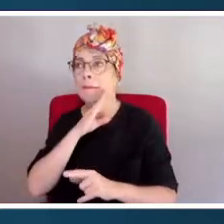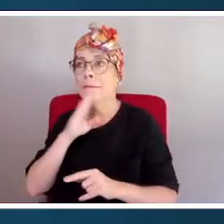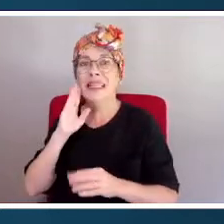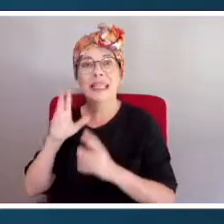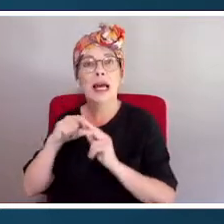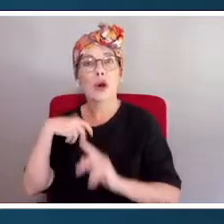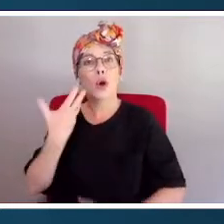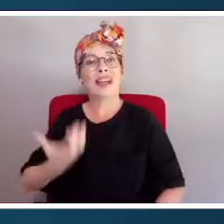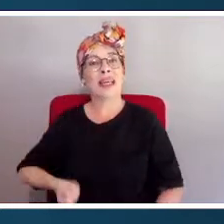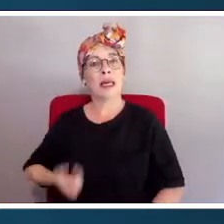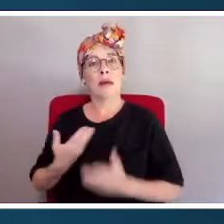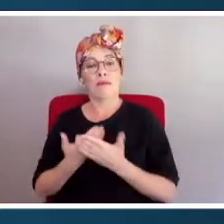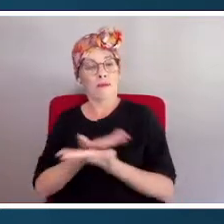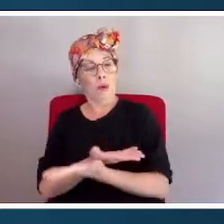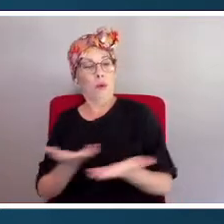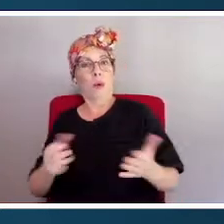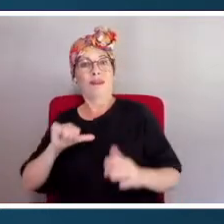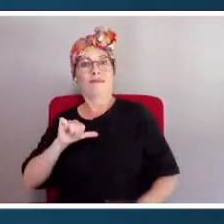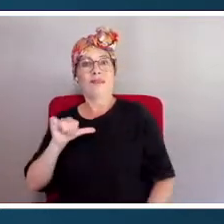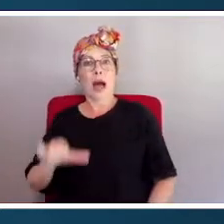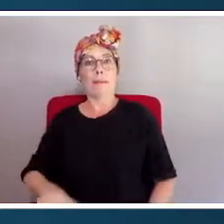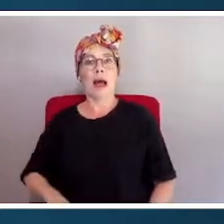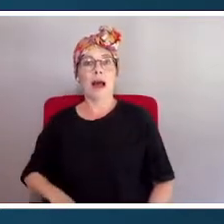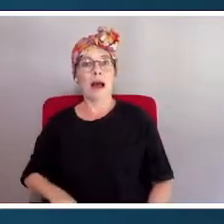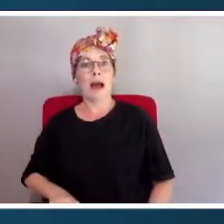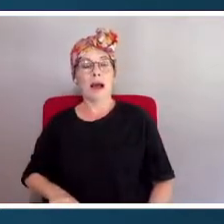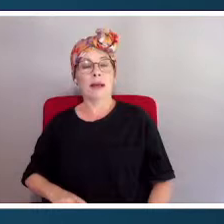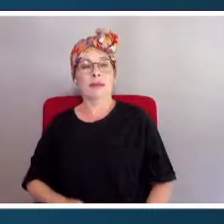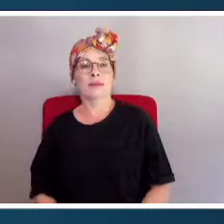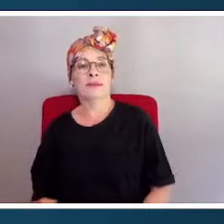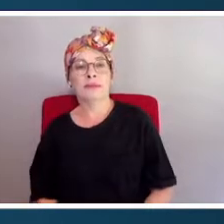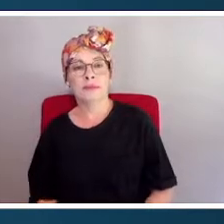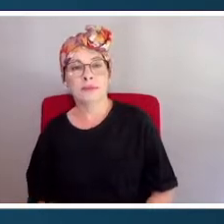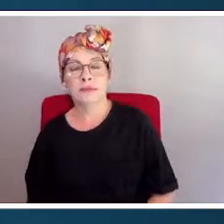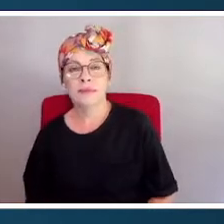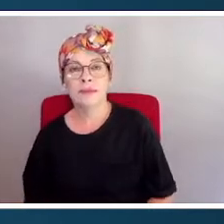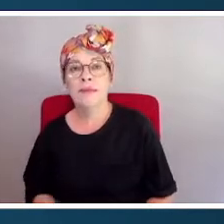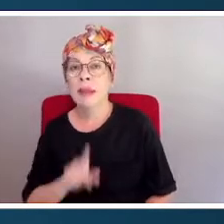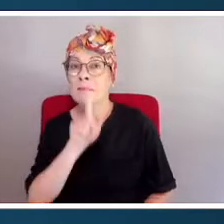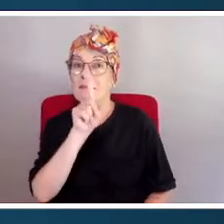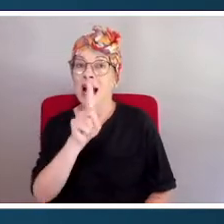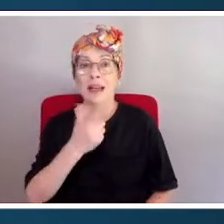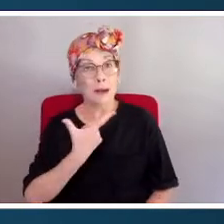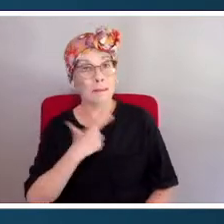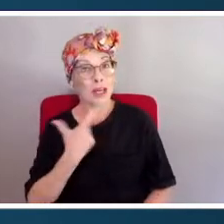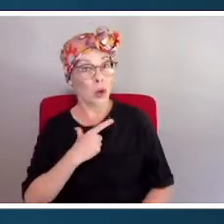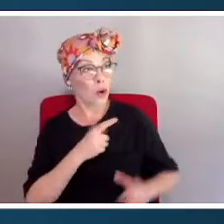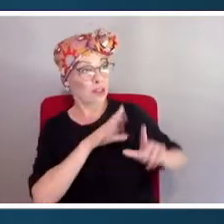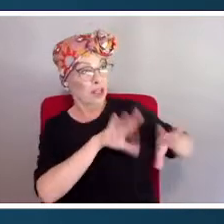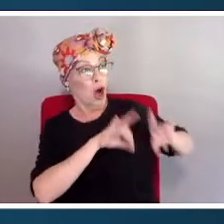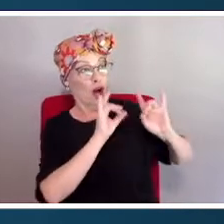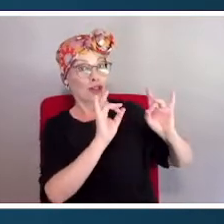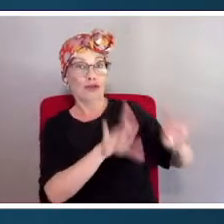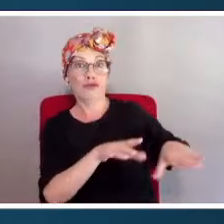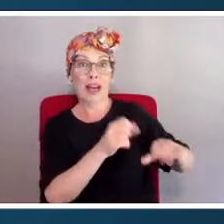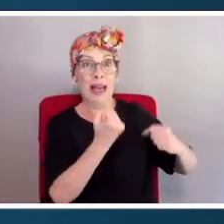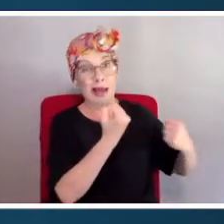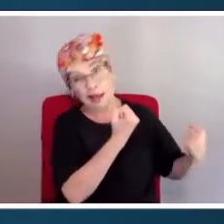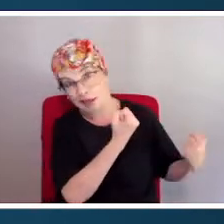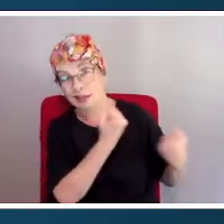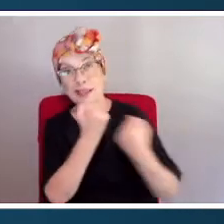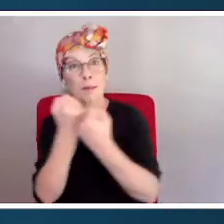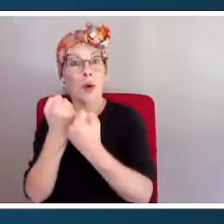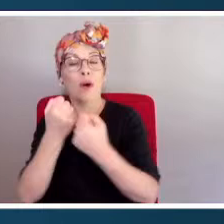Through well-researched interventions, Australia supported Fiji to build irrigation systems across 100 farms